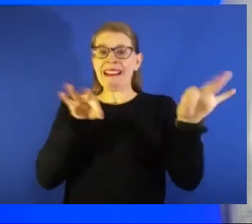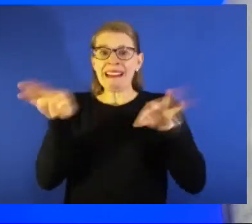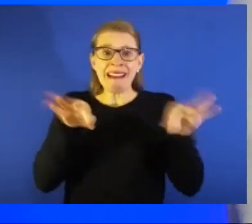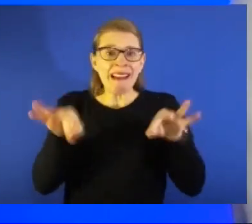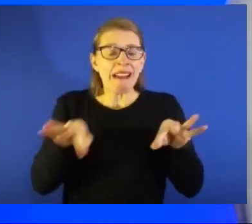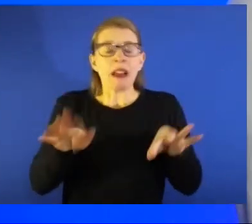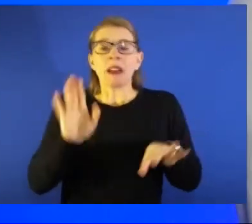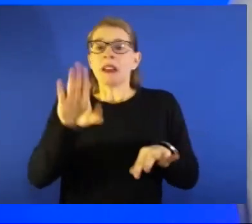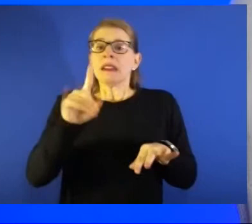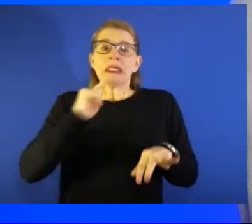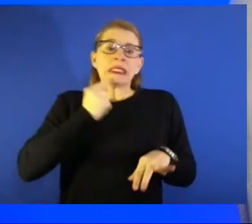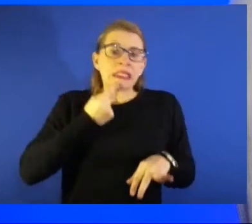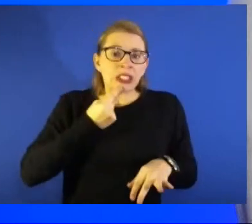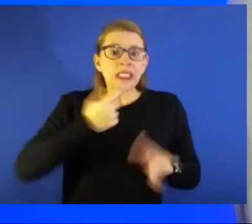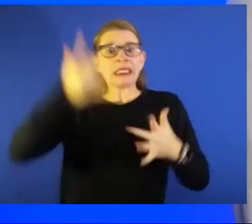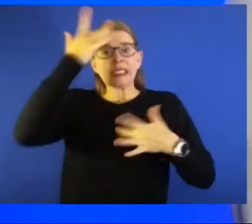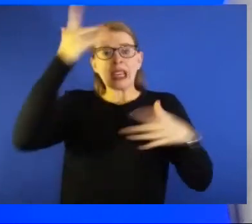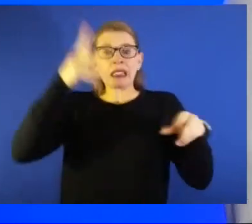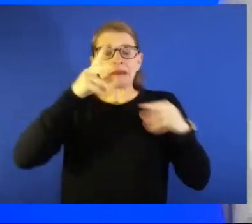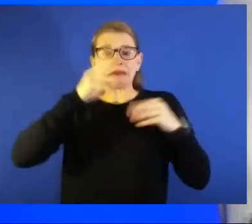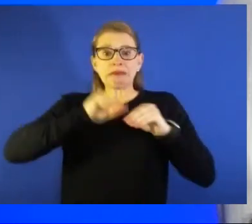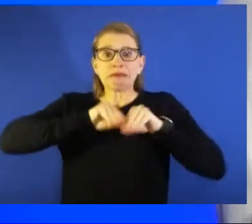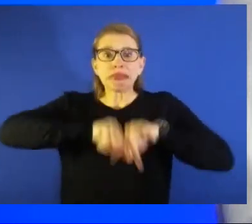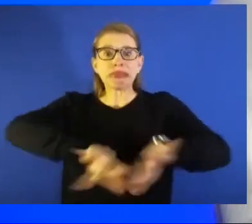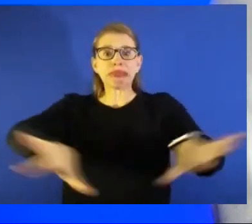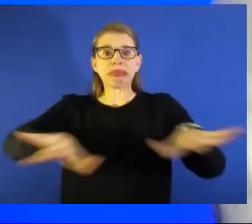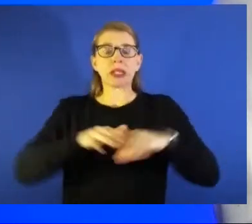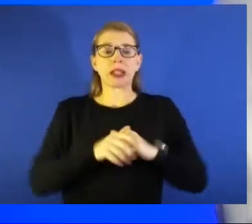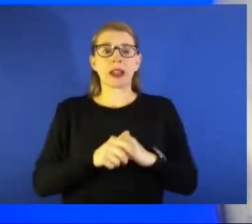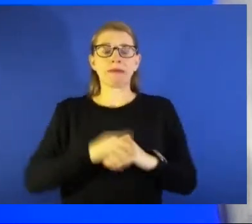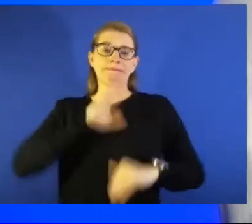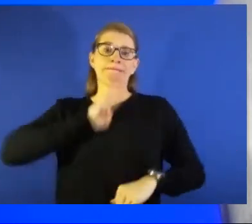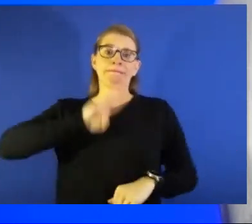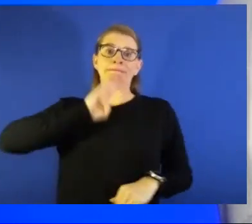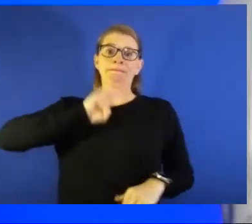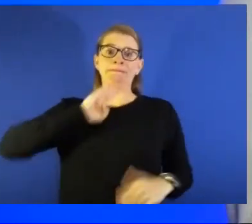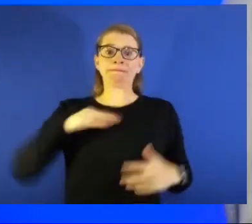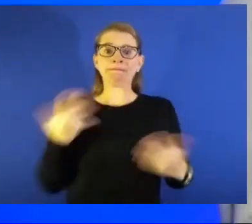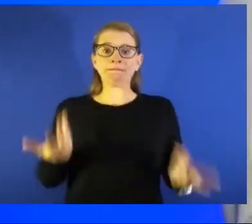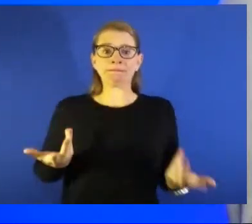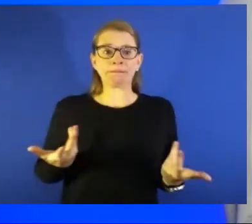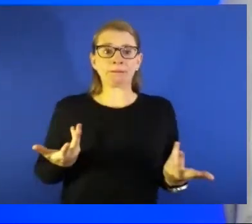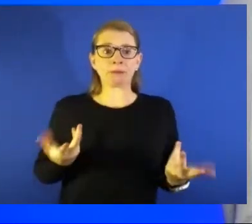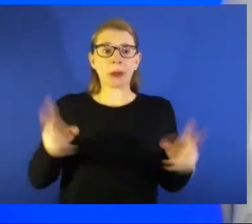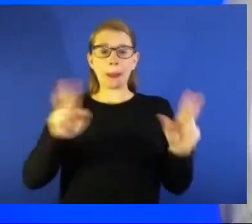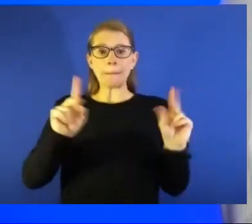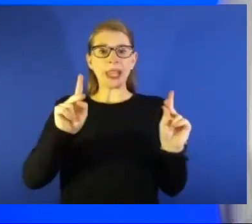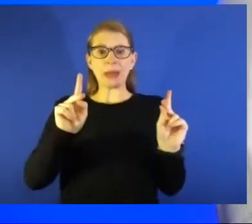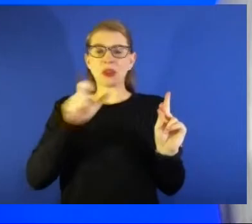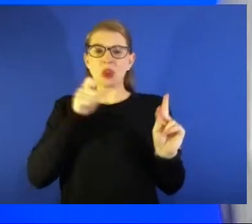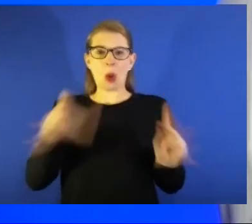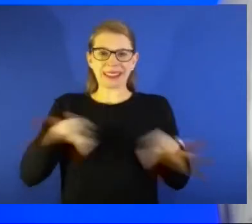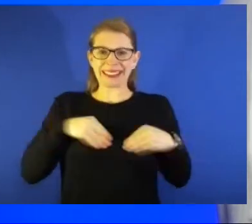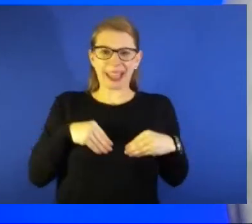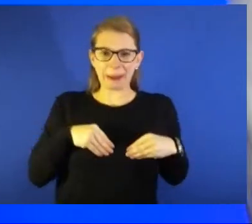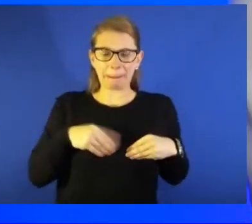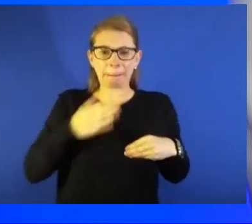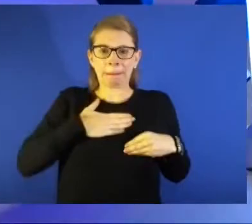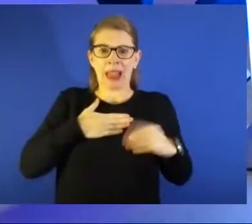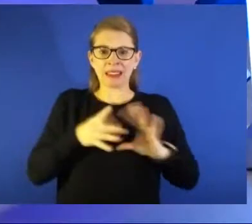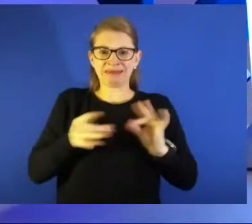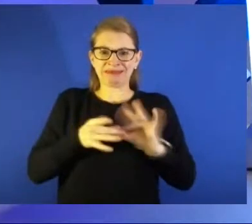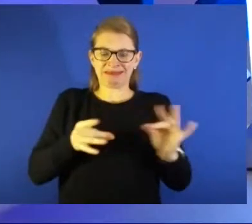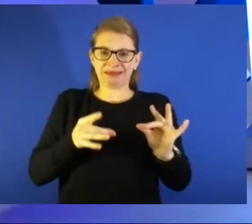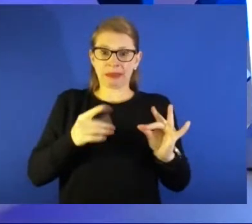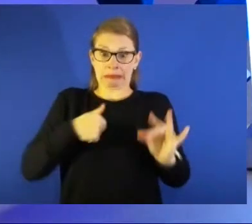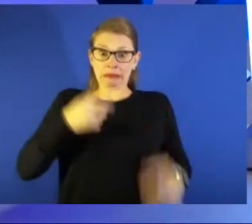very serious out there. And, it kind of gets frustrating when people don't take our word for what's happening out there. Like